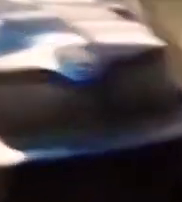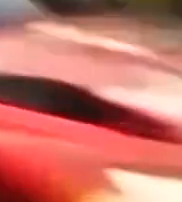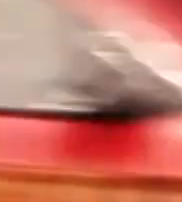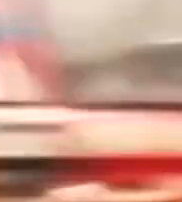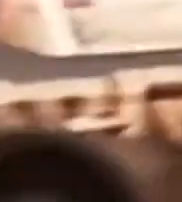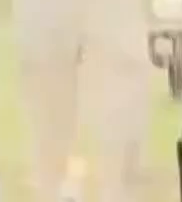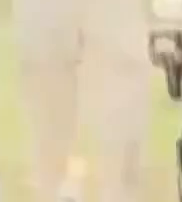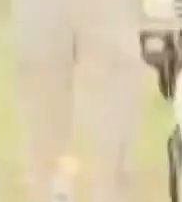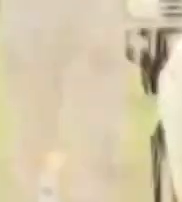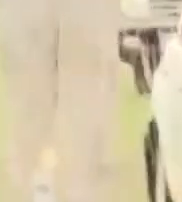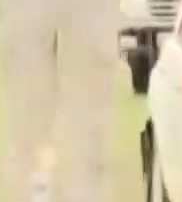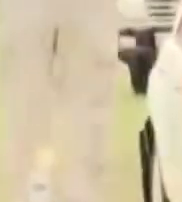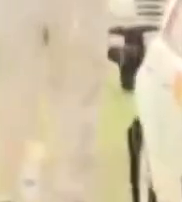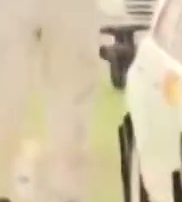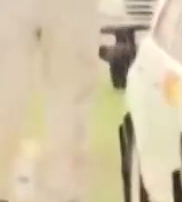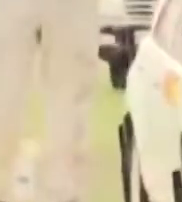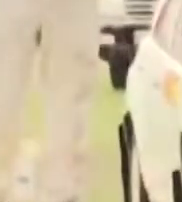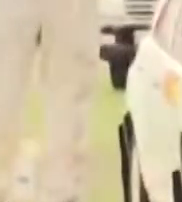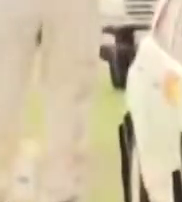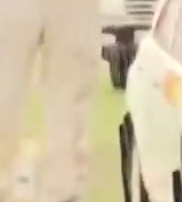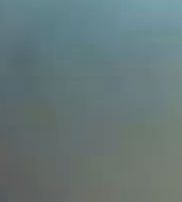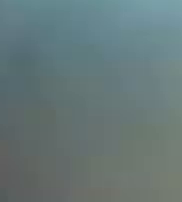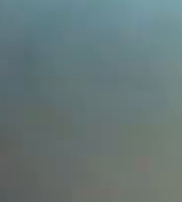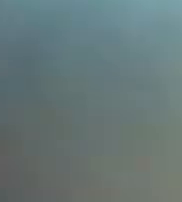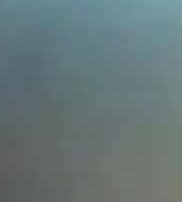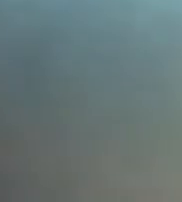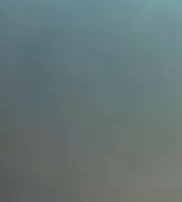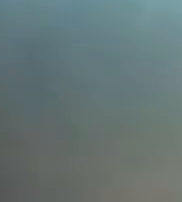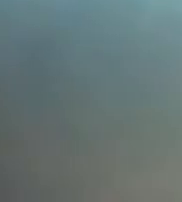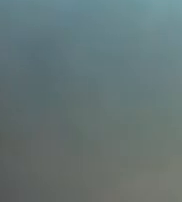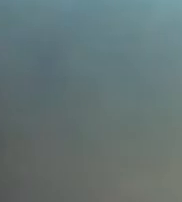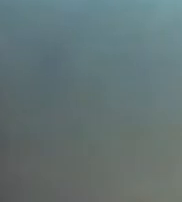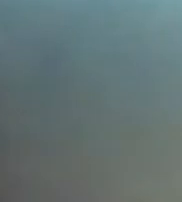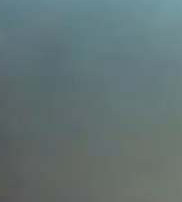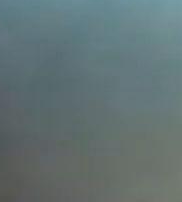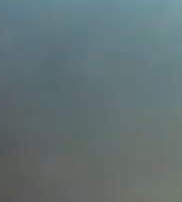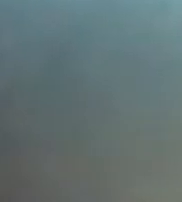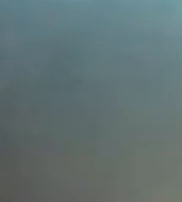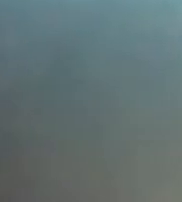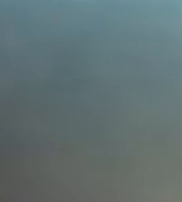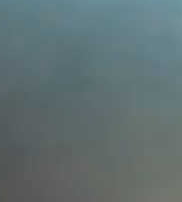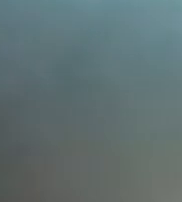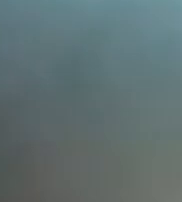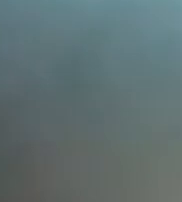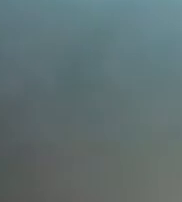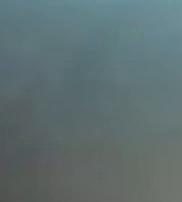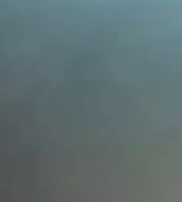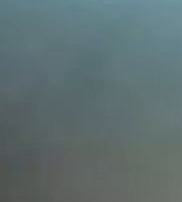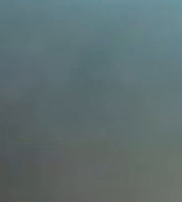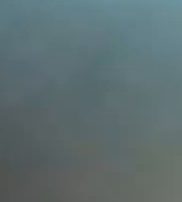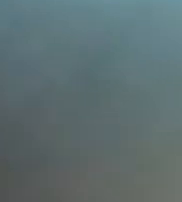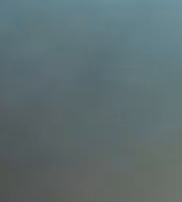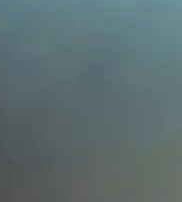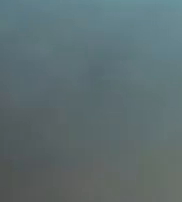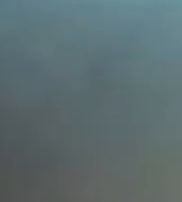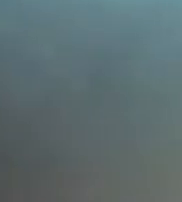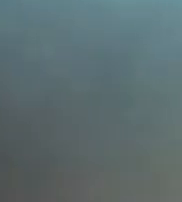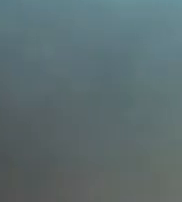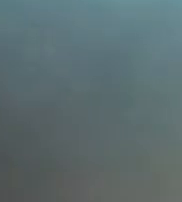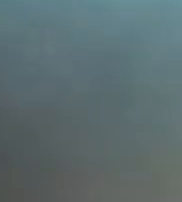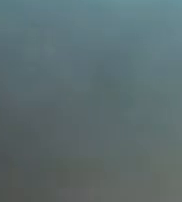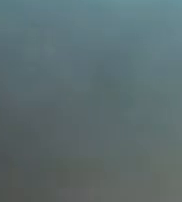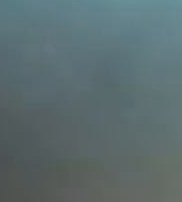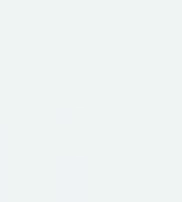Don't miss out. WRC Safari Rally, live and exclusive on KBC Channel 1, your true sports partner.